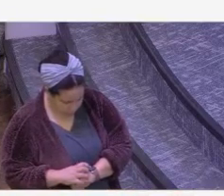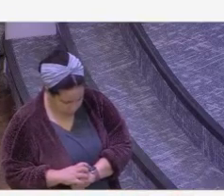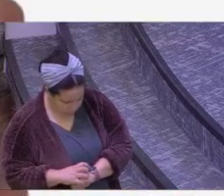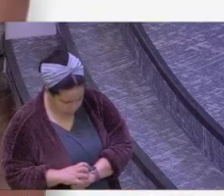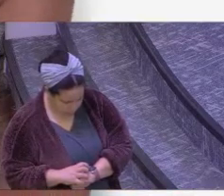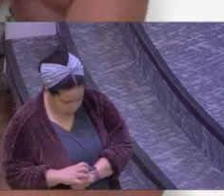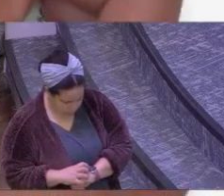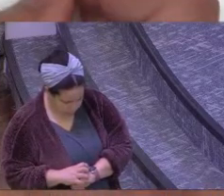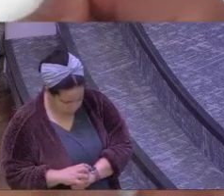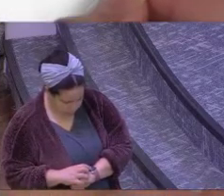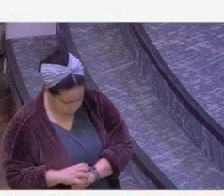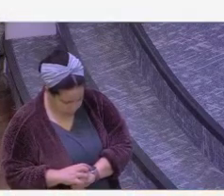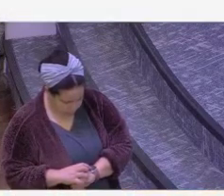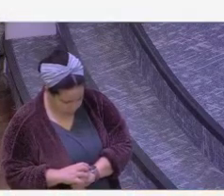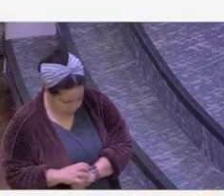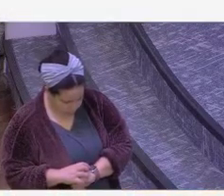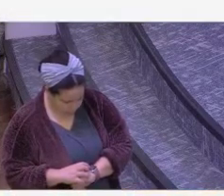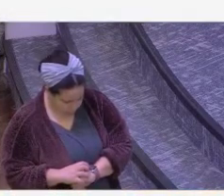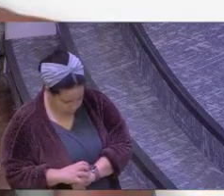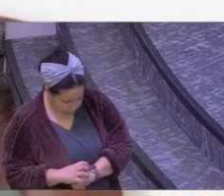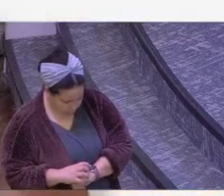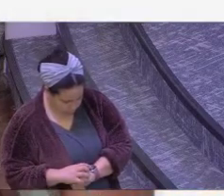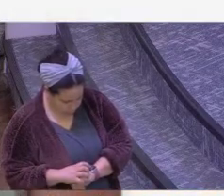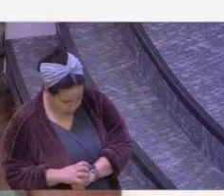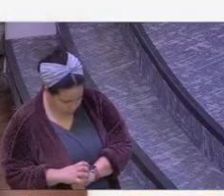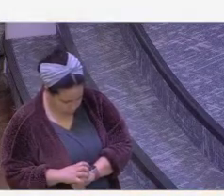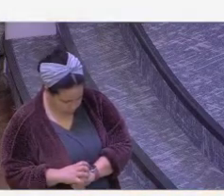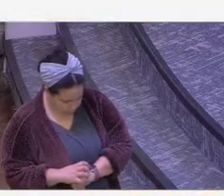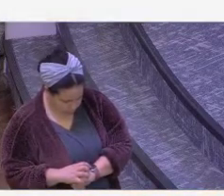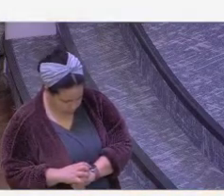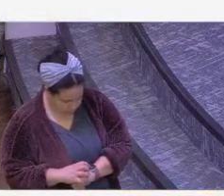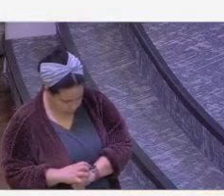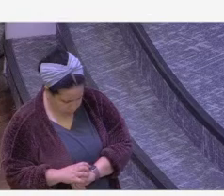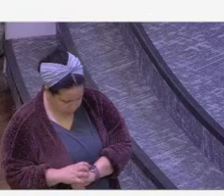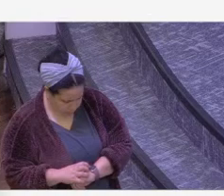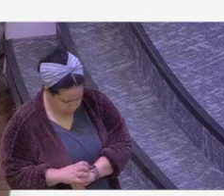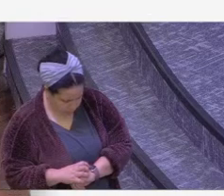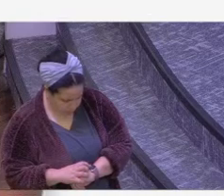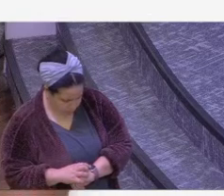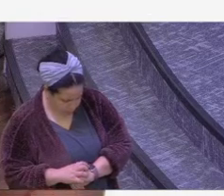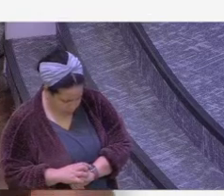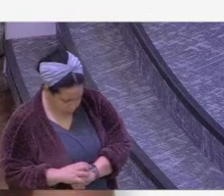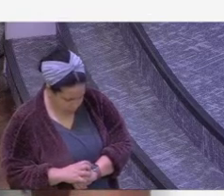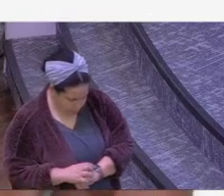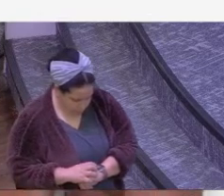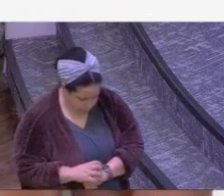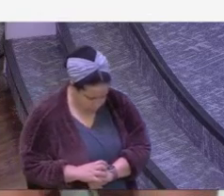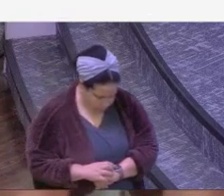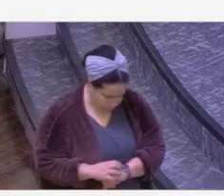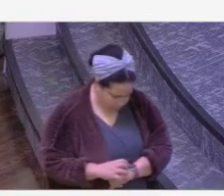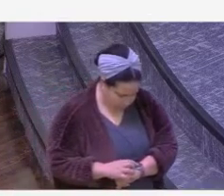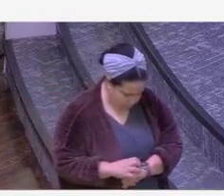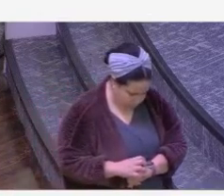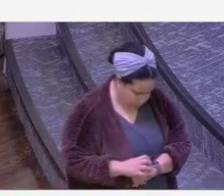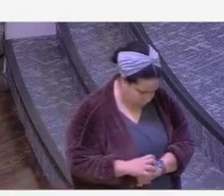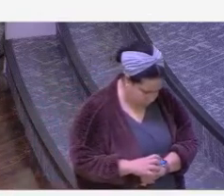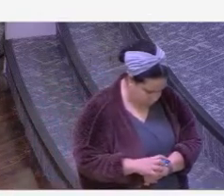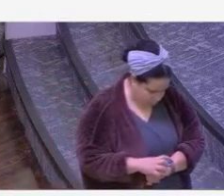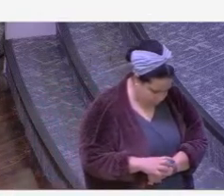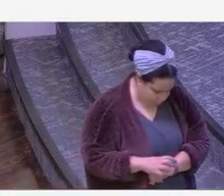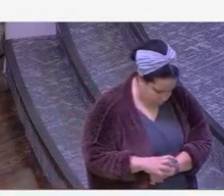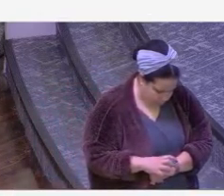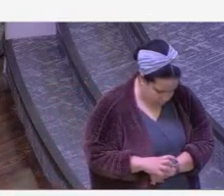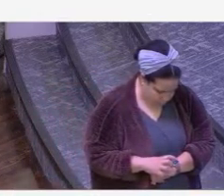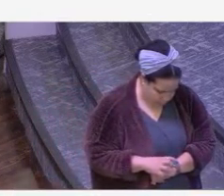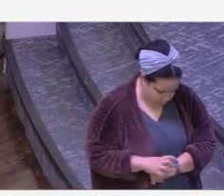At its most basic, if you had 100 high schoolers and 100 middle schoolers, after multiplying by each of the weights and the base amount, the middle school would be